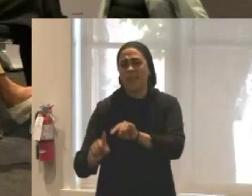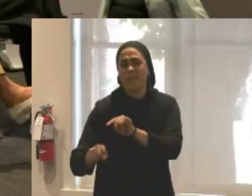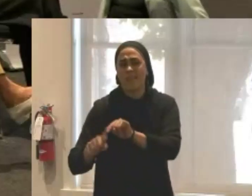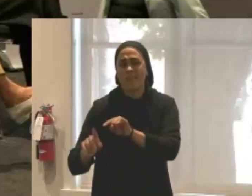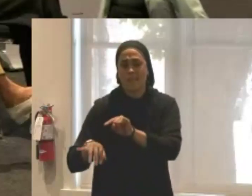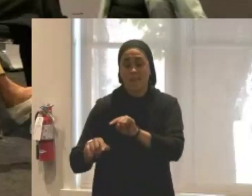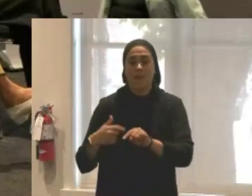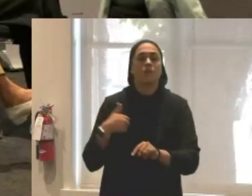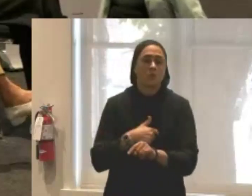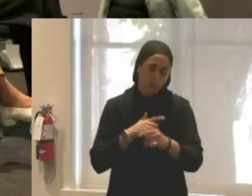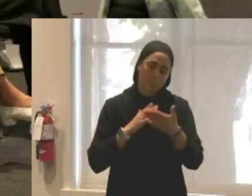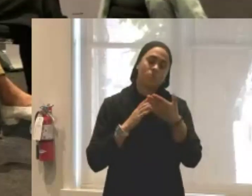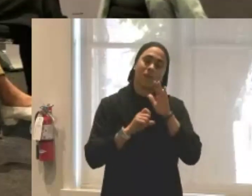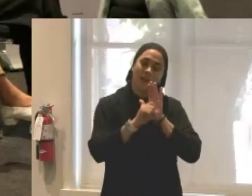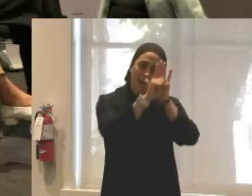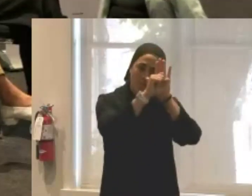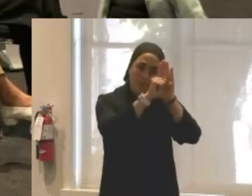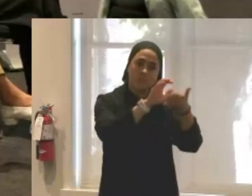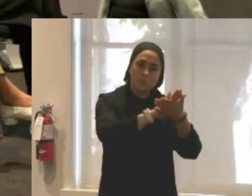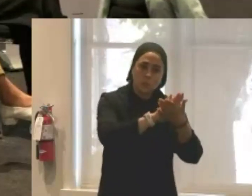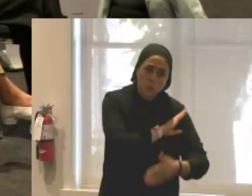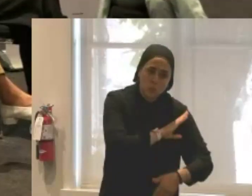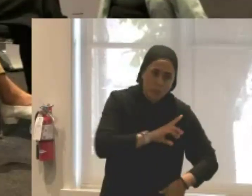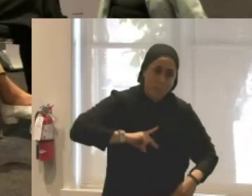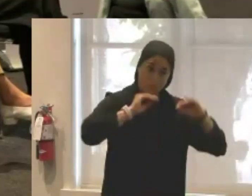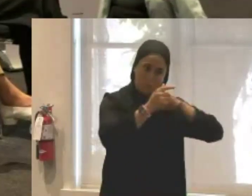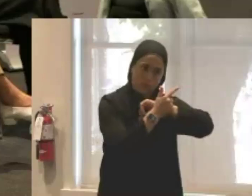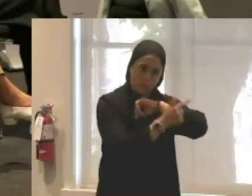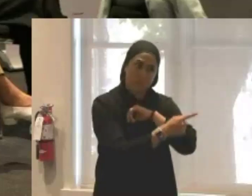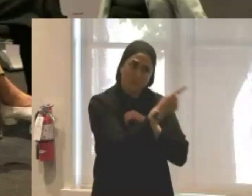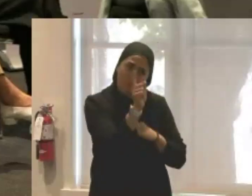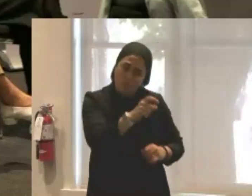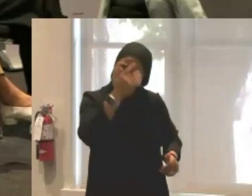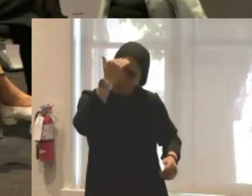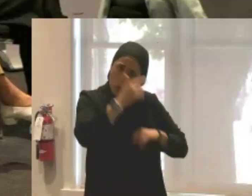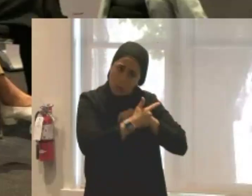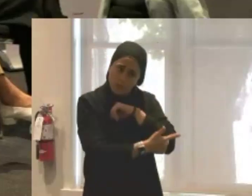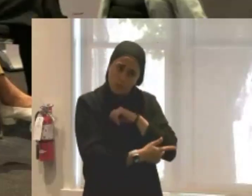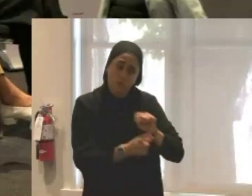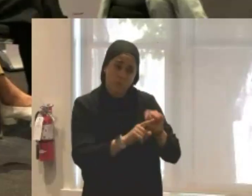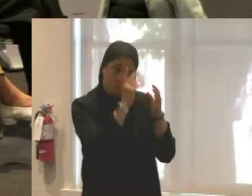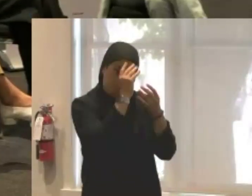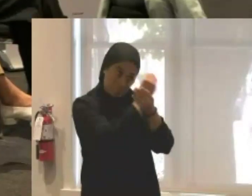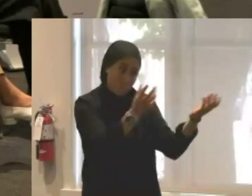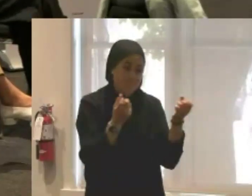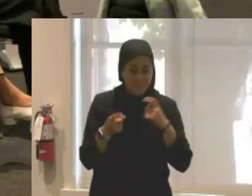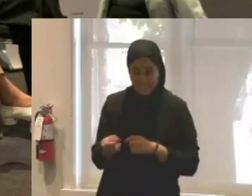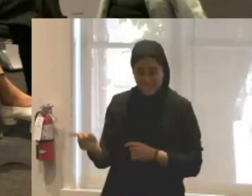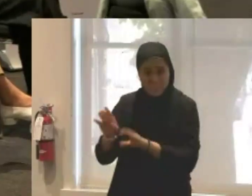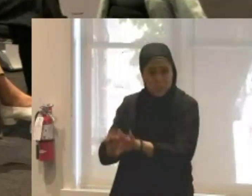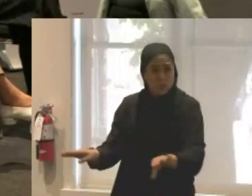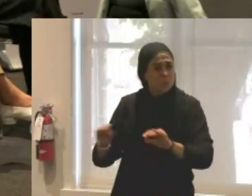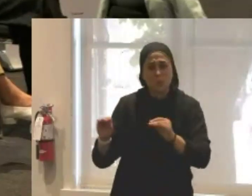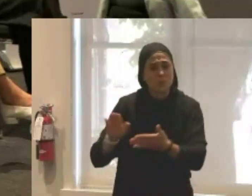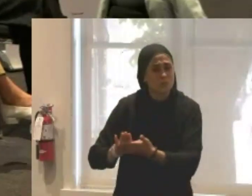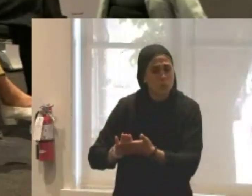were advocating with the school boards, teaching them the legislation which they should already know, we identified that a lot of kids were out of school, some